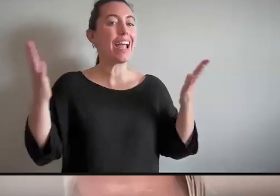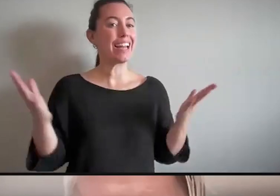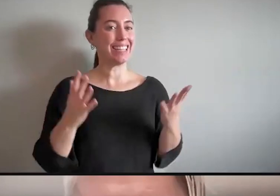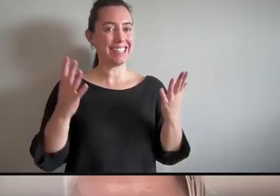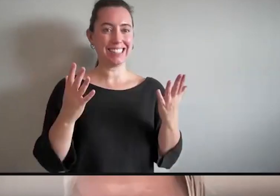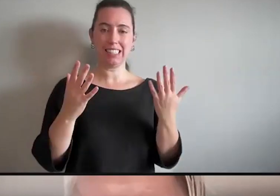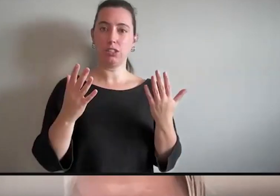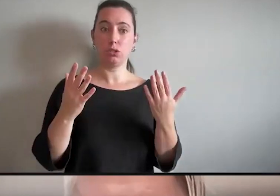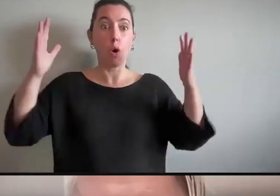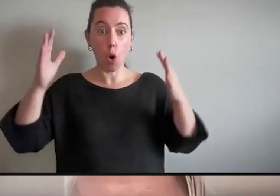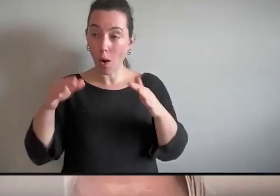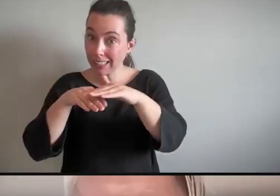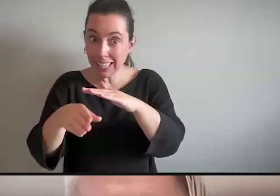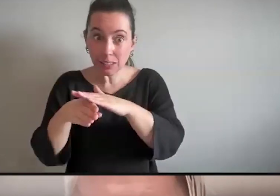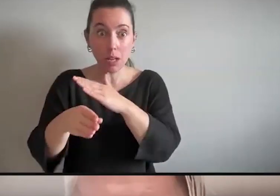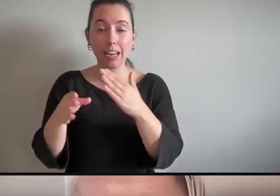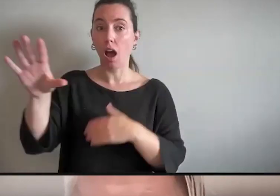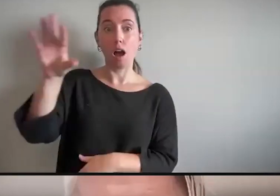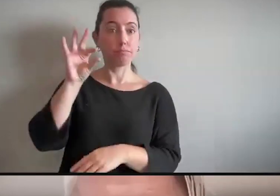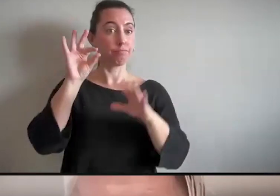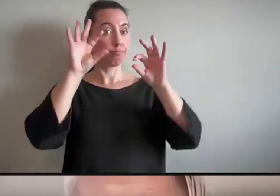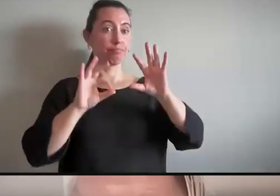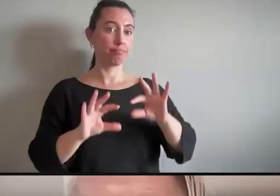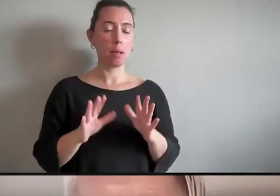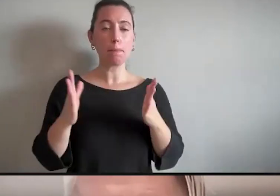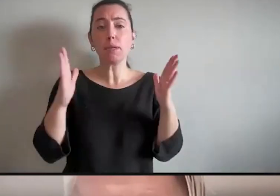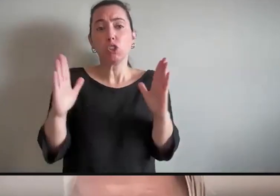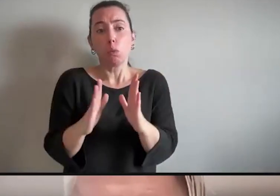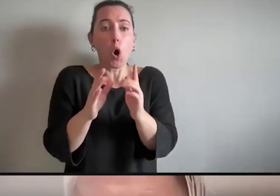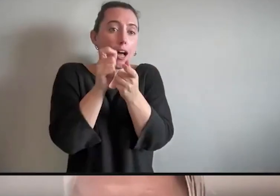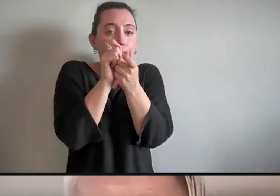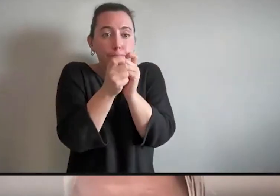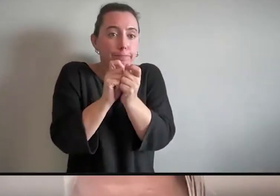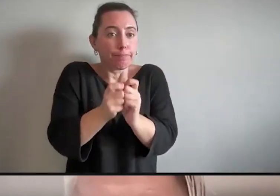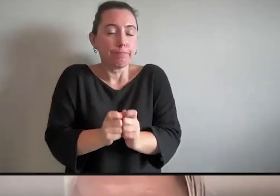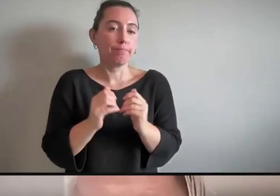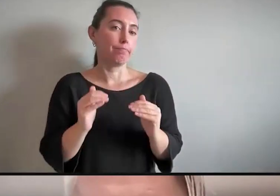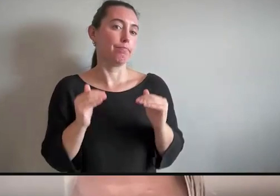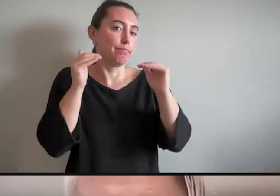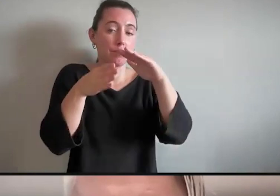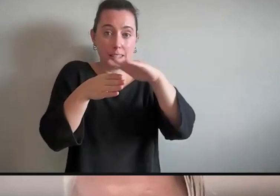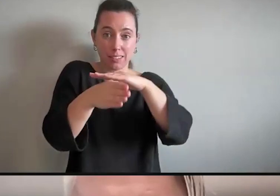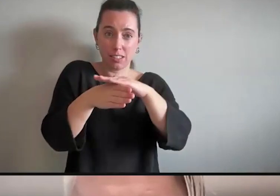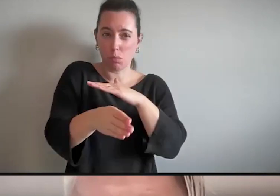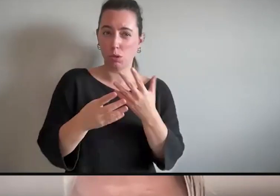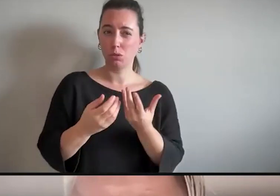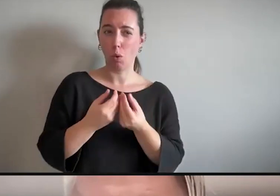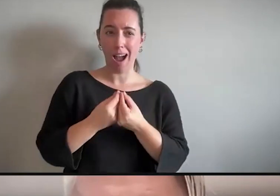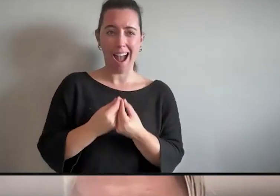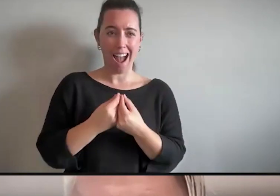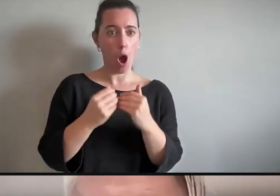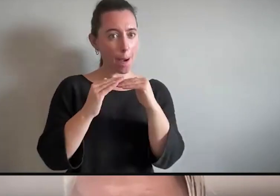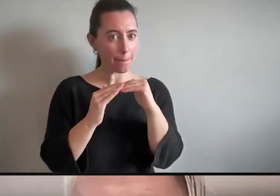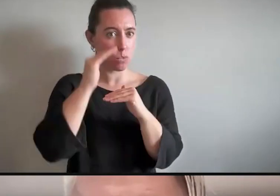and do at least the small things that everyone should do and could do to make PDFs, or not PDFs, sorry, documents